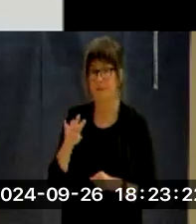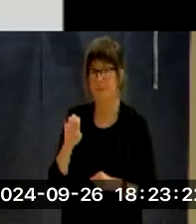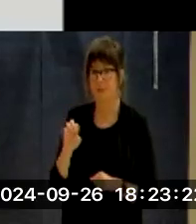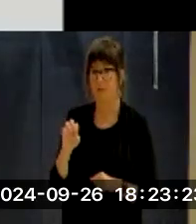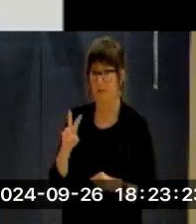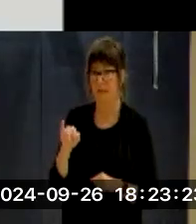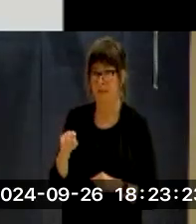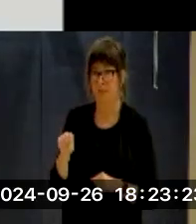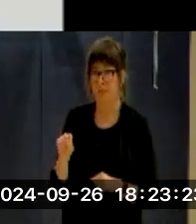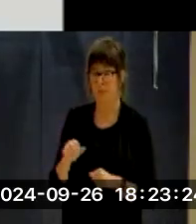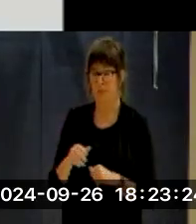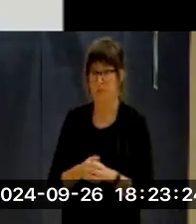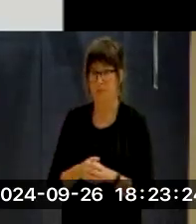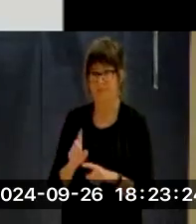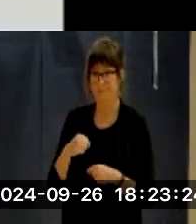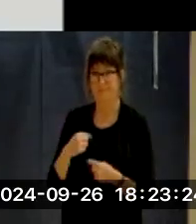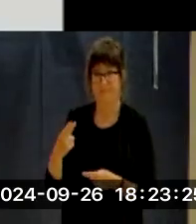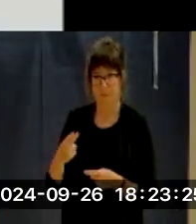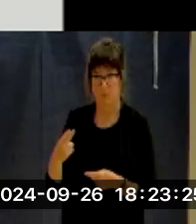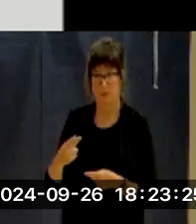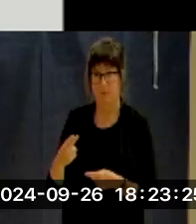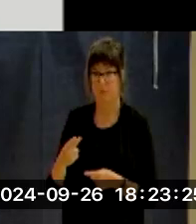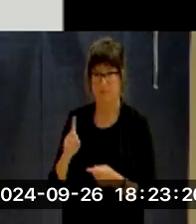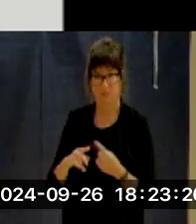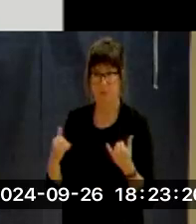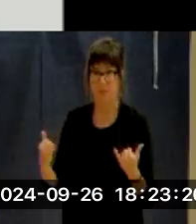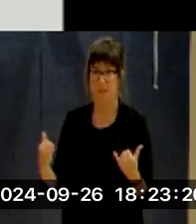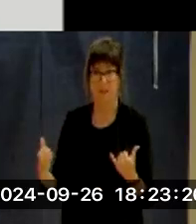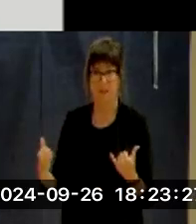As such, they have historically and in the present day been